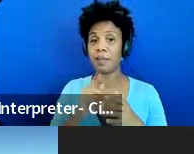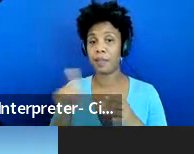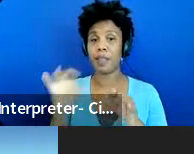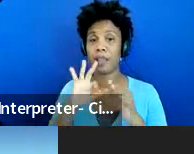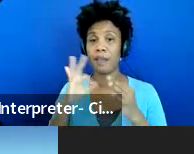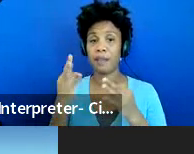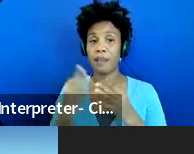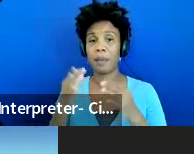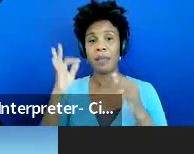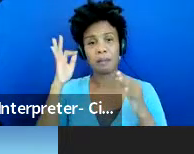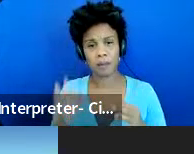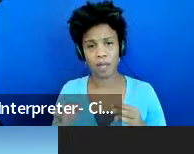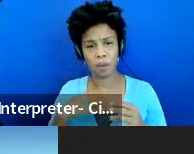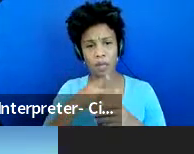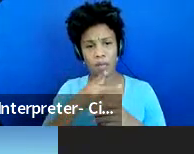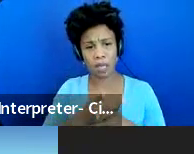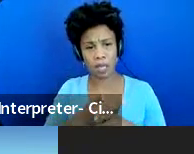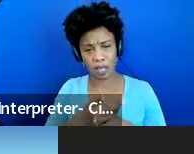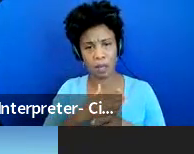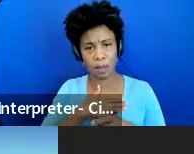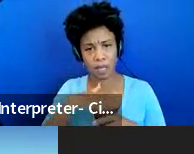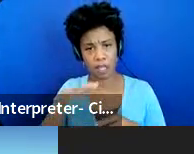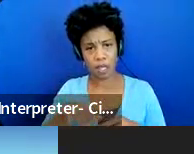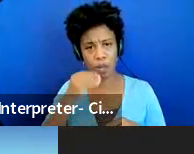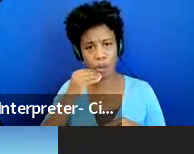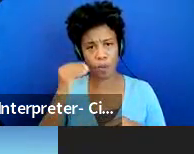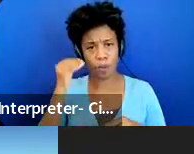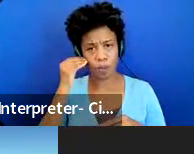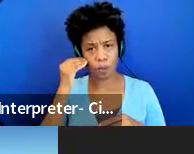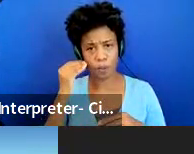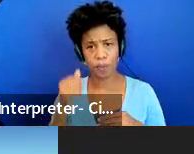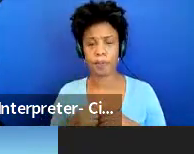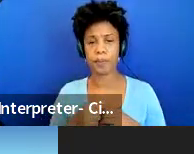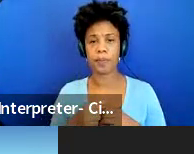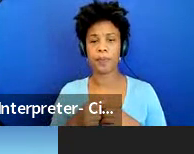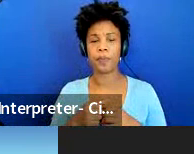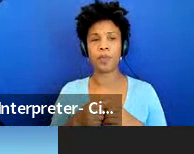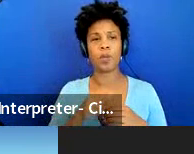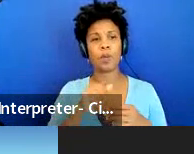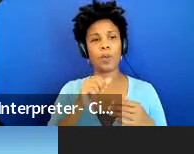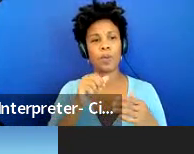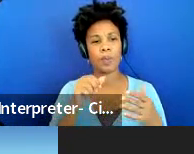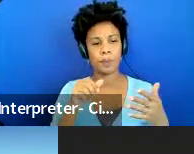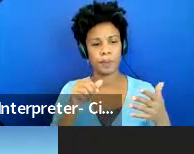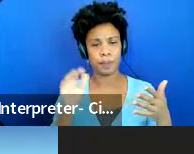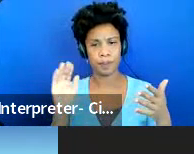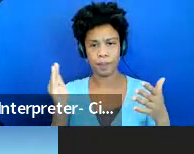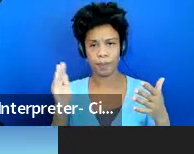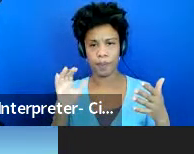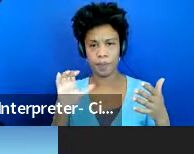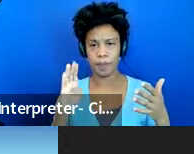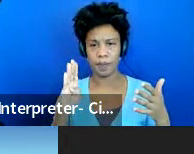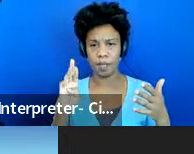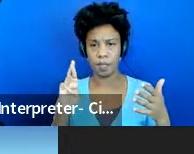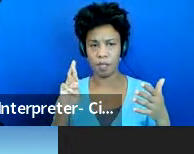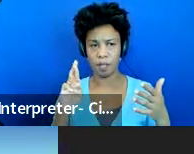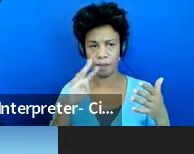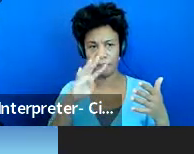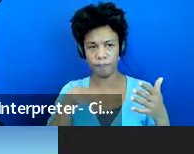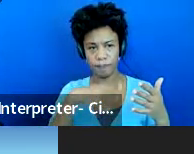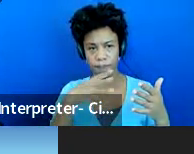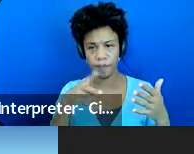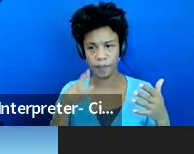their children at home. And so using the CBR matrix, we're able to make some suggestions. Although